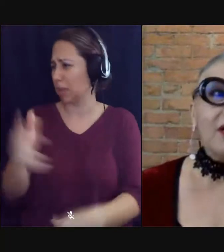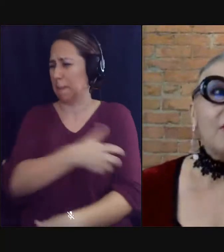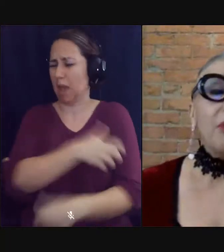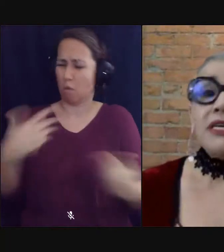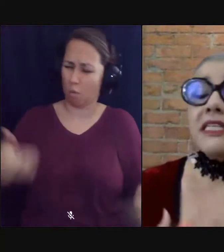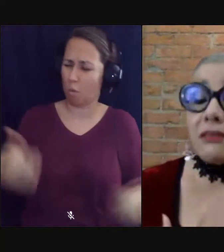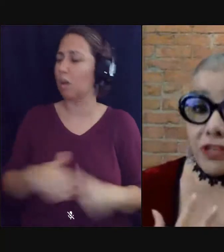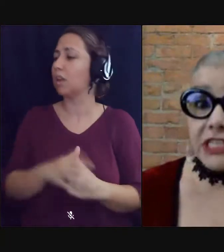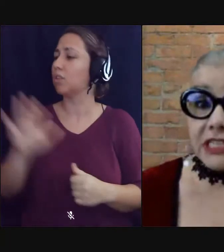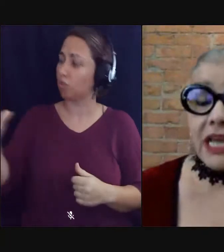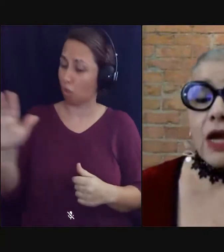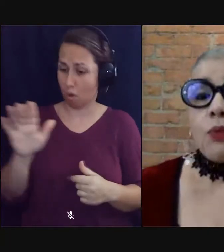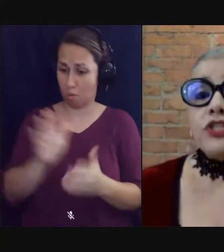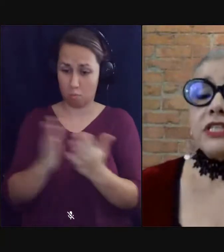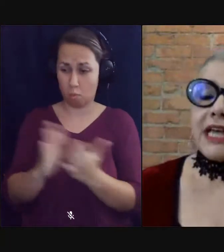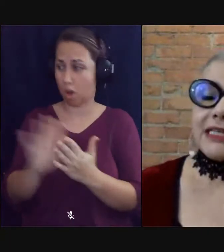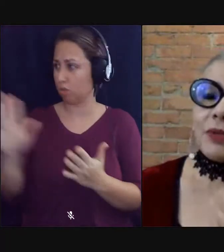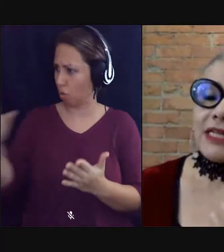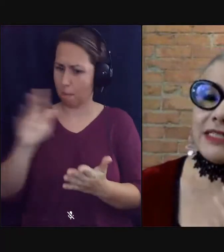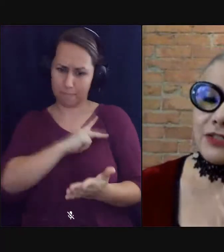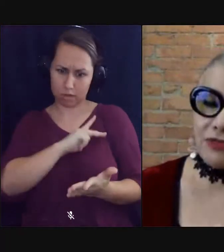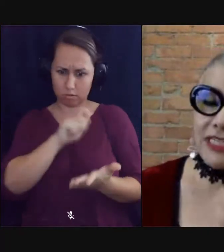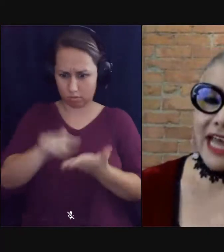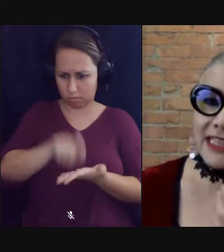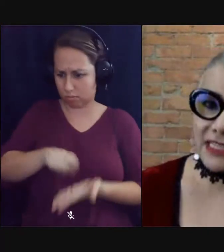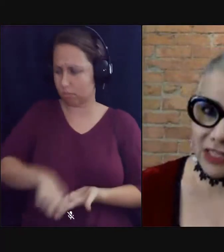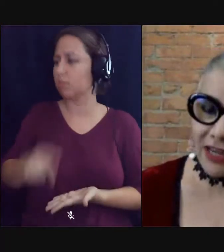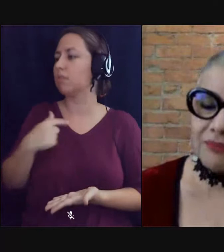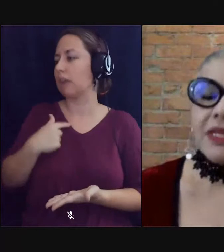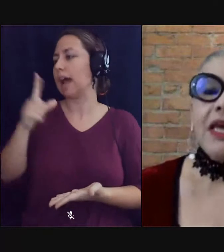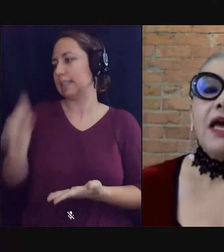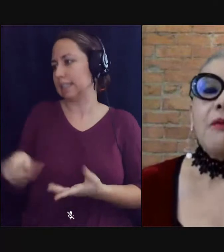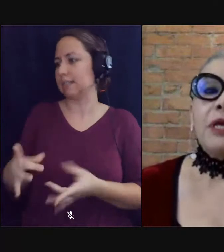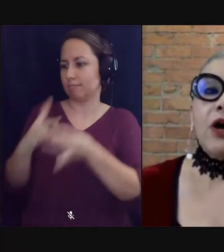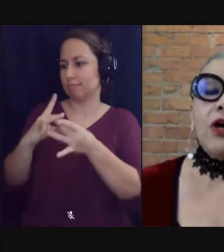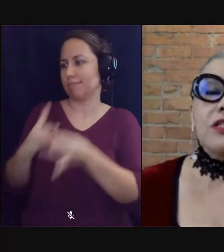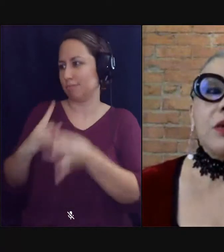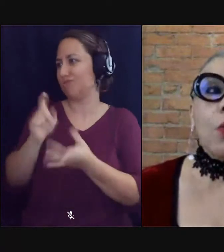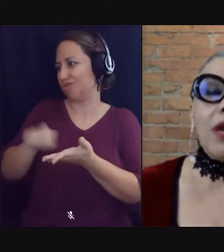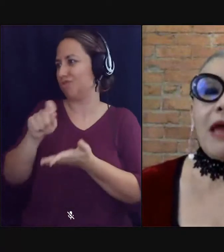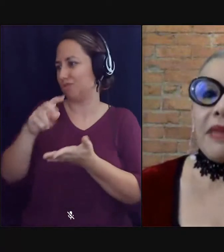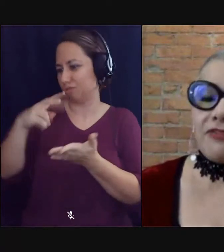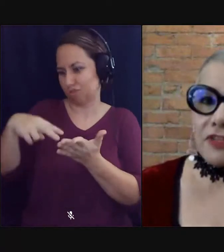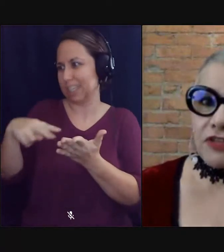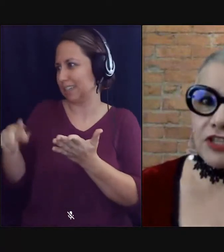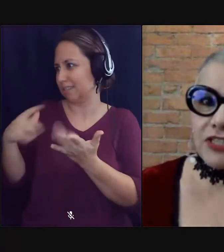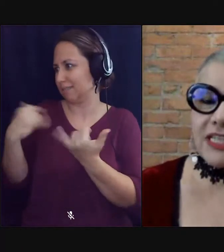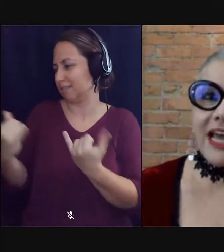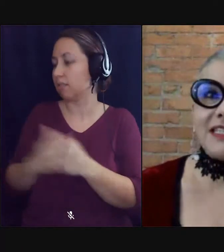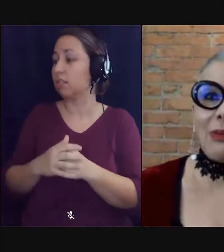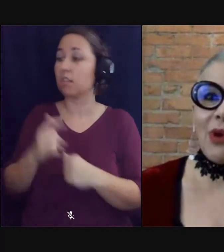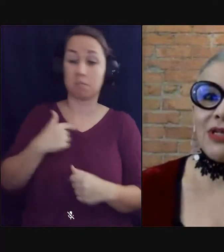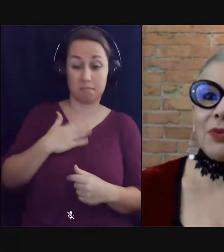so personally written, which is exactly what I needed to read at this time. Because one of my main